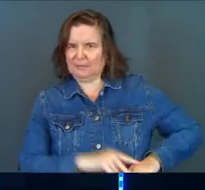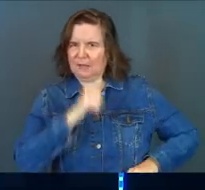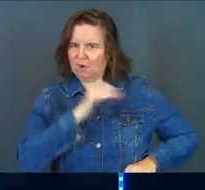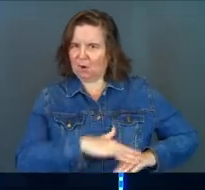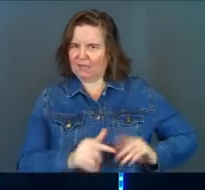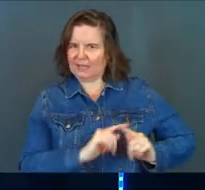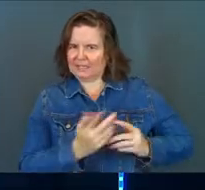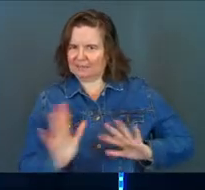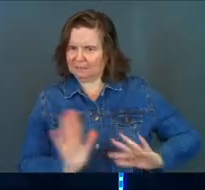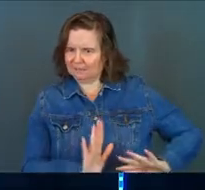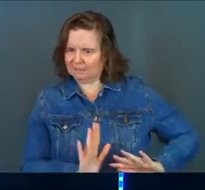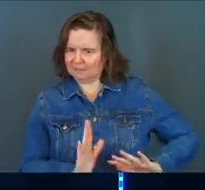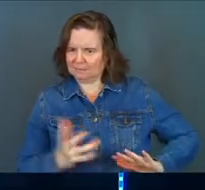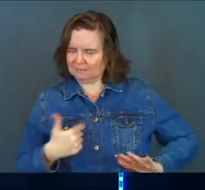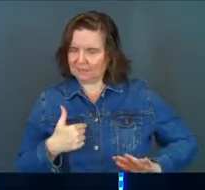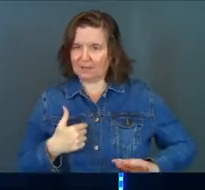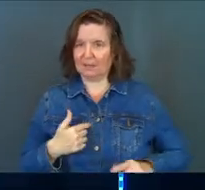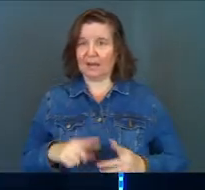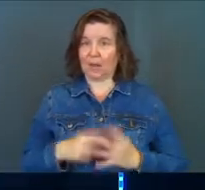I'm not on that team, right? Like,